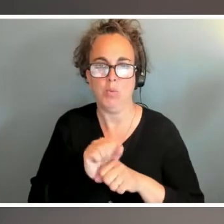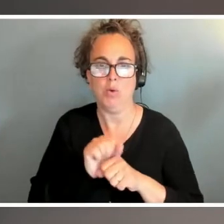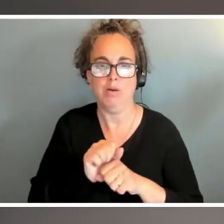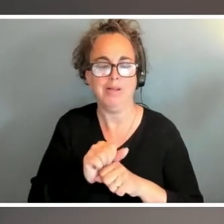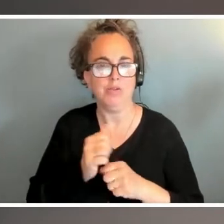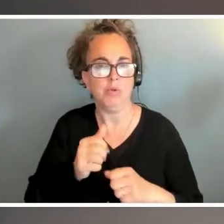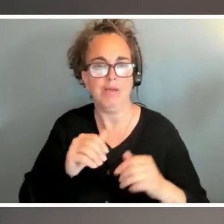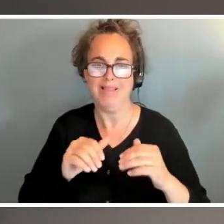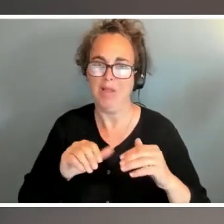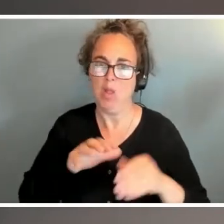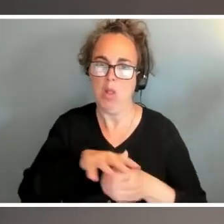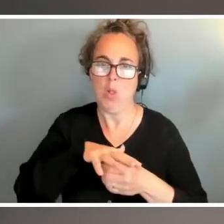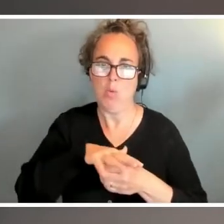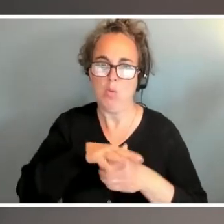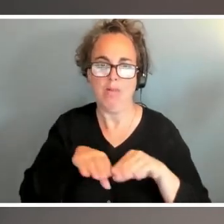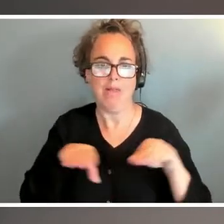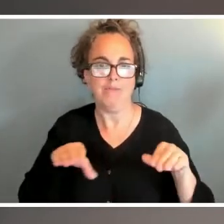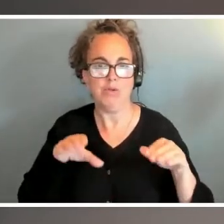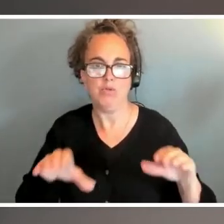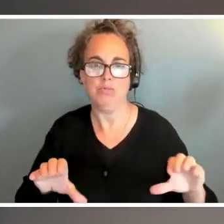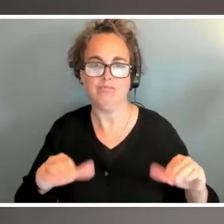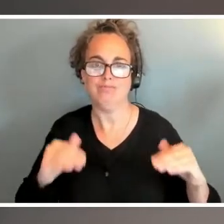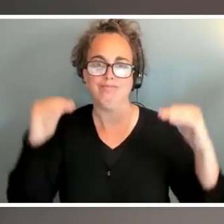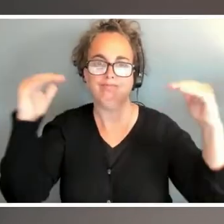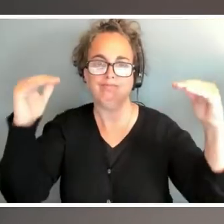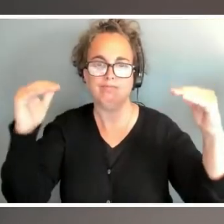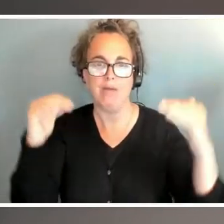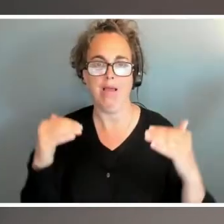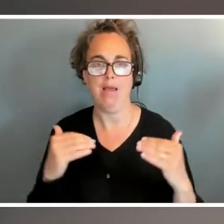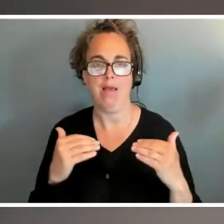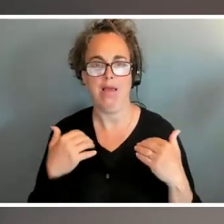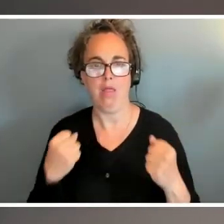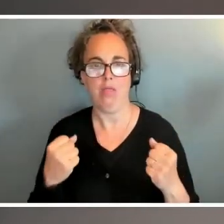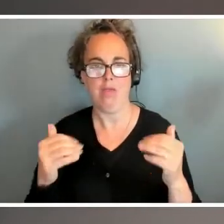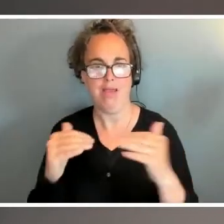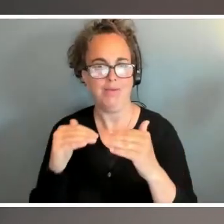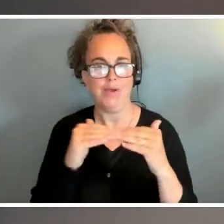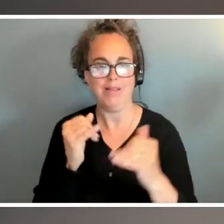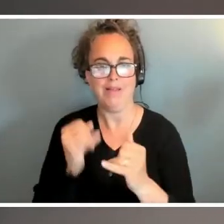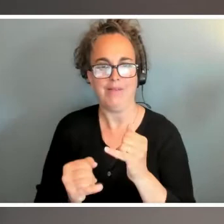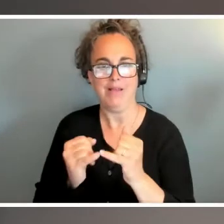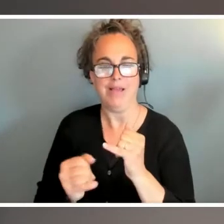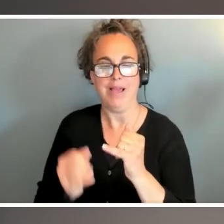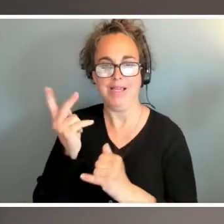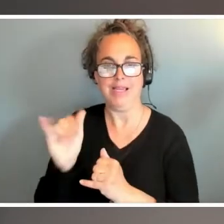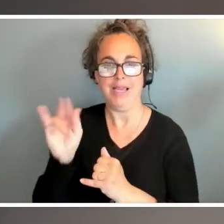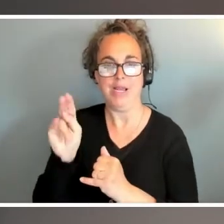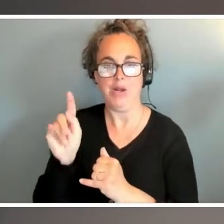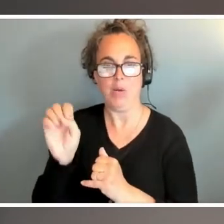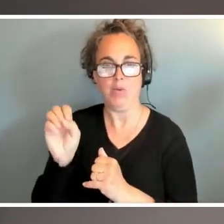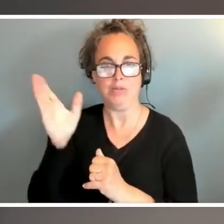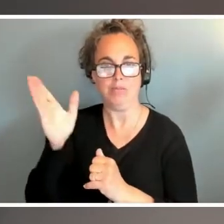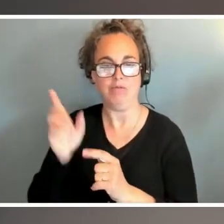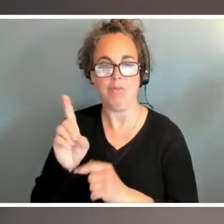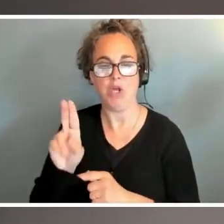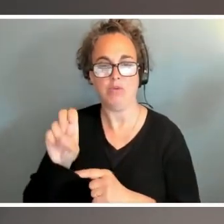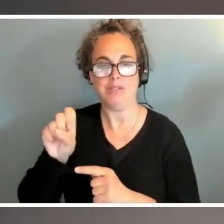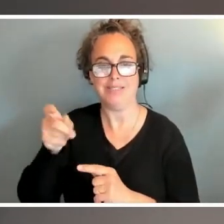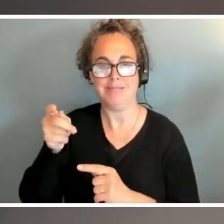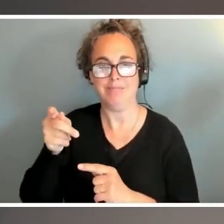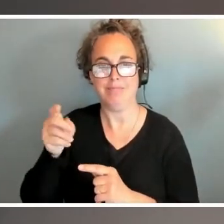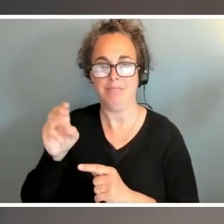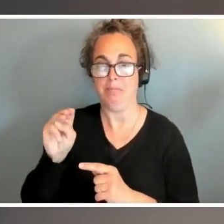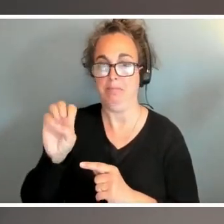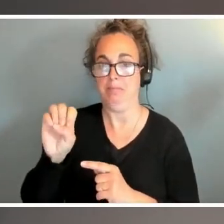health equity. And finally, we'll close out the day with a keynote speech from Dr. Brian Smedley, renowned health equity scholar